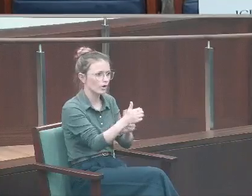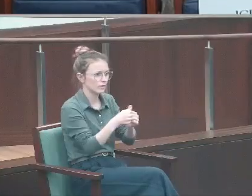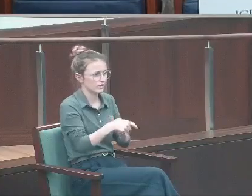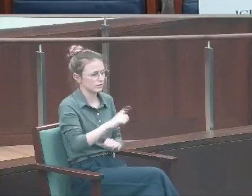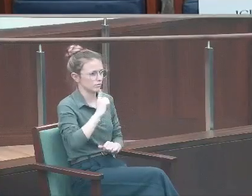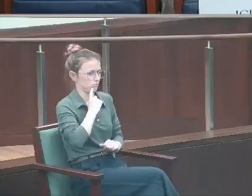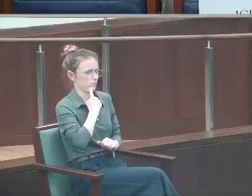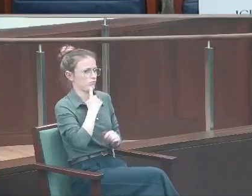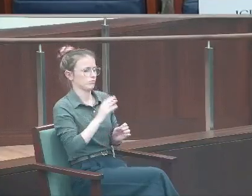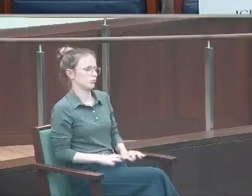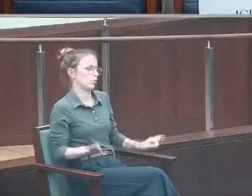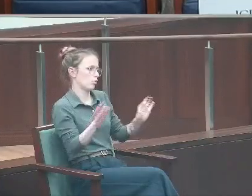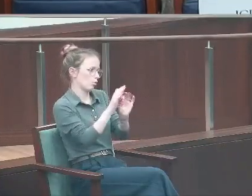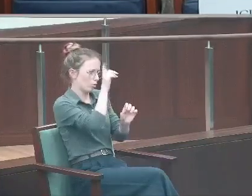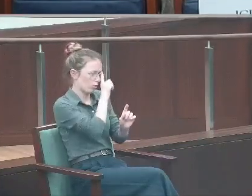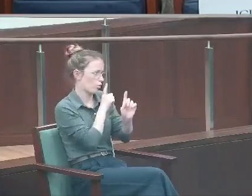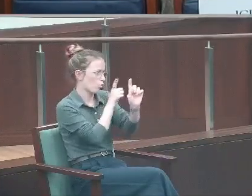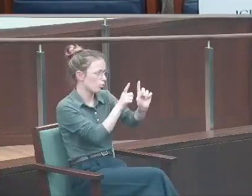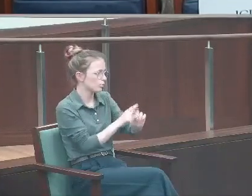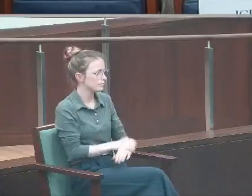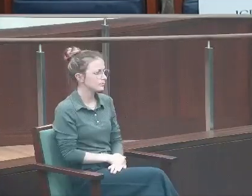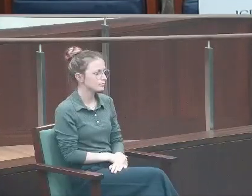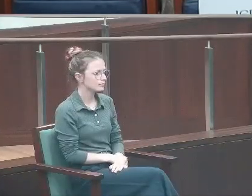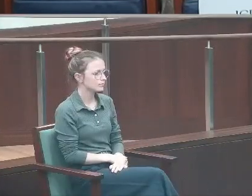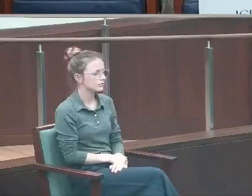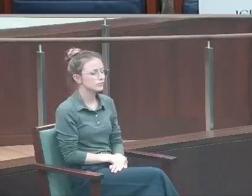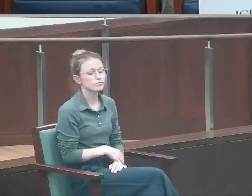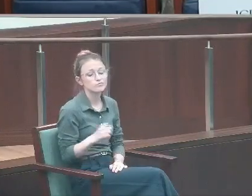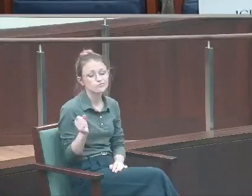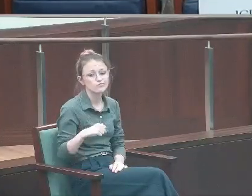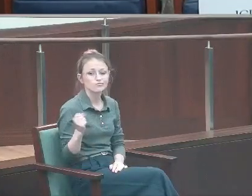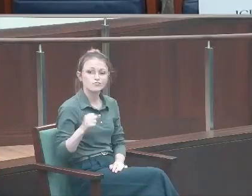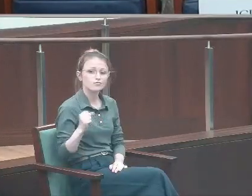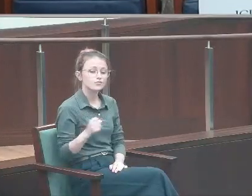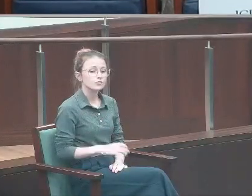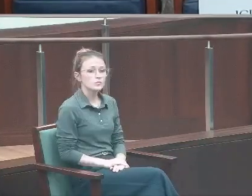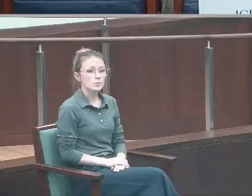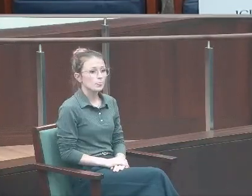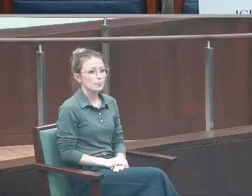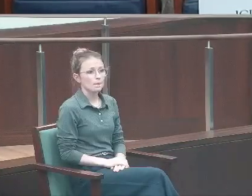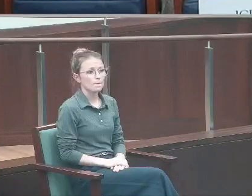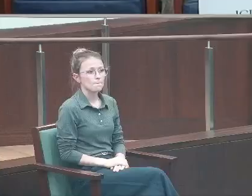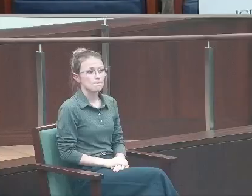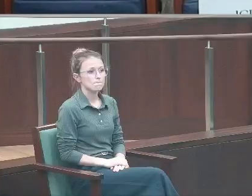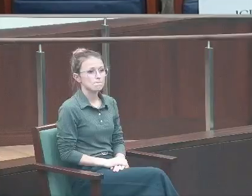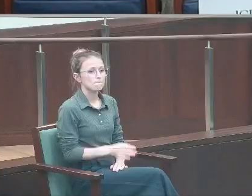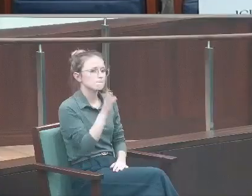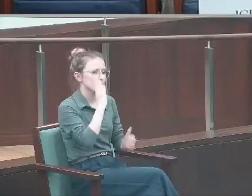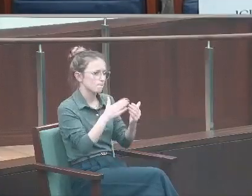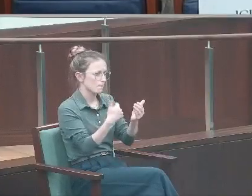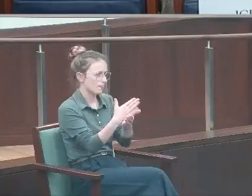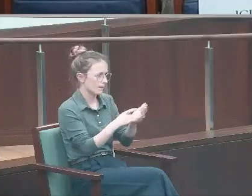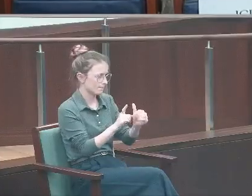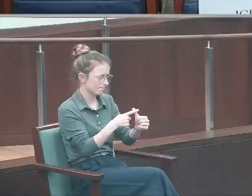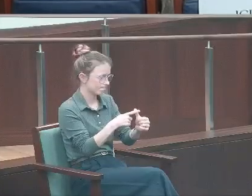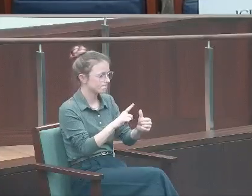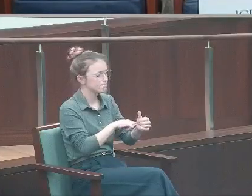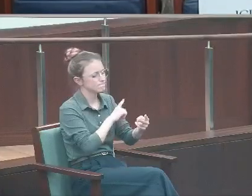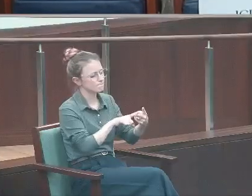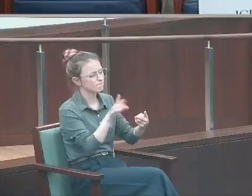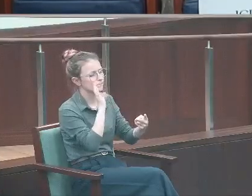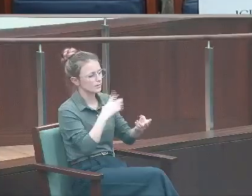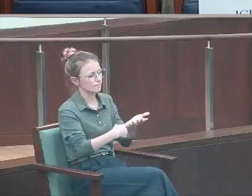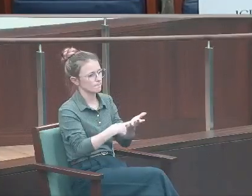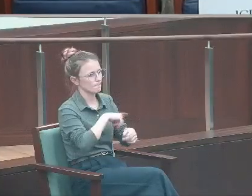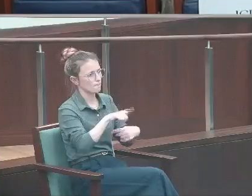critical goal? Yeah. So I'm gonna do the easy part first, and then I'm gonna do the part that I